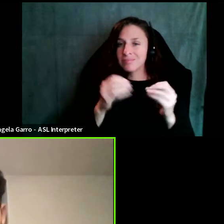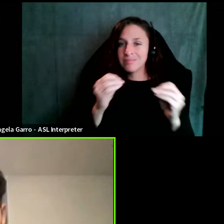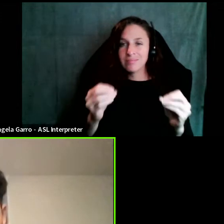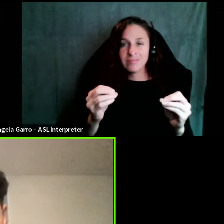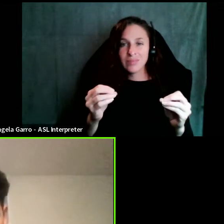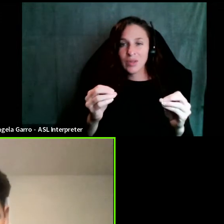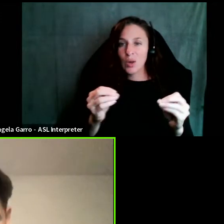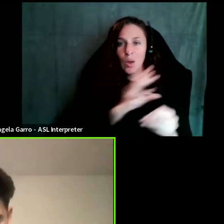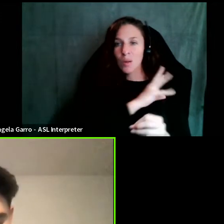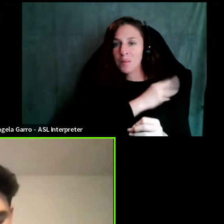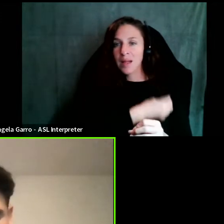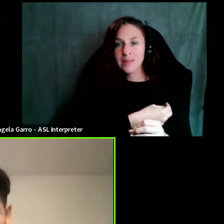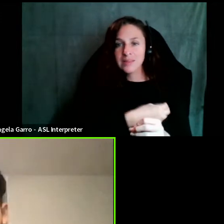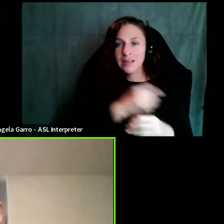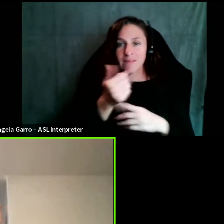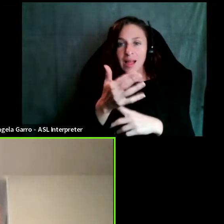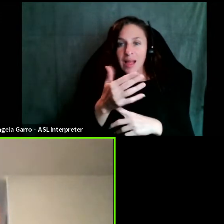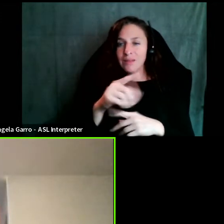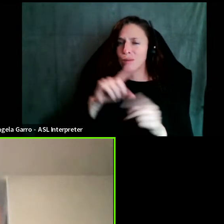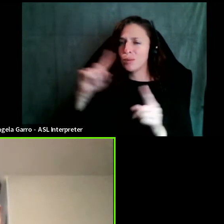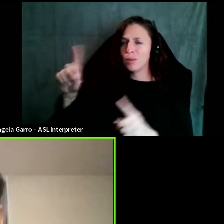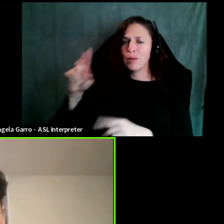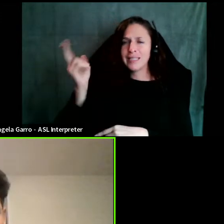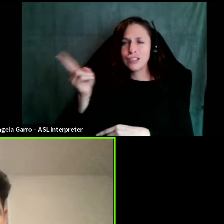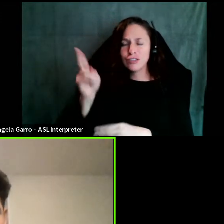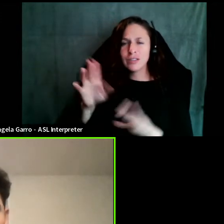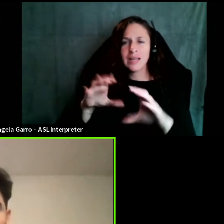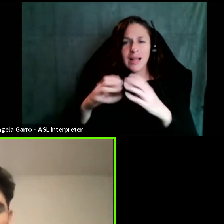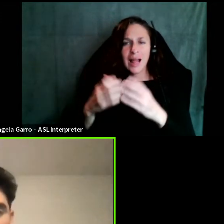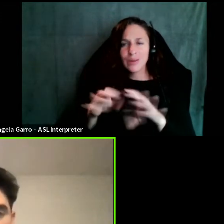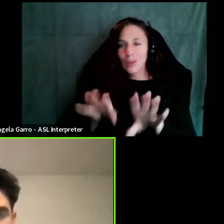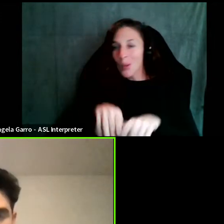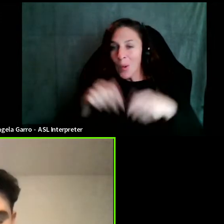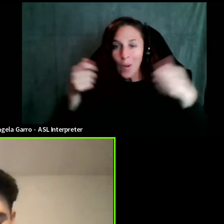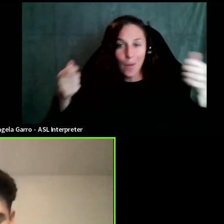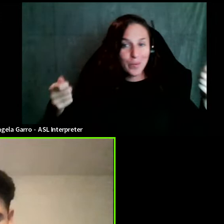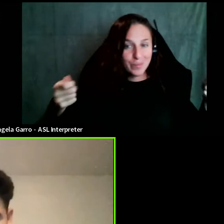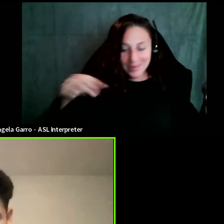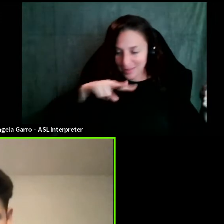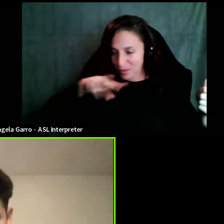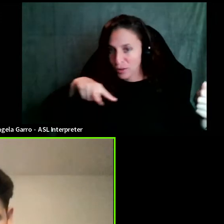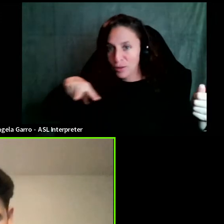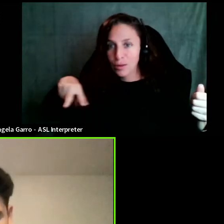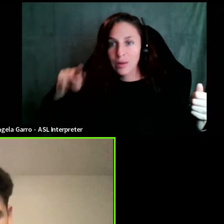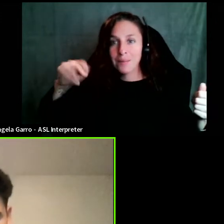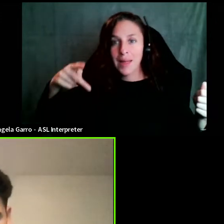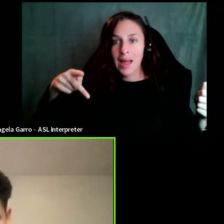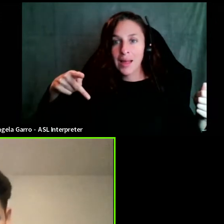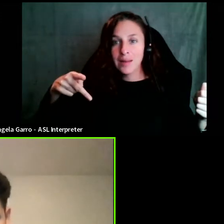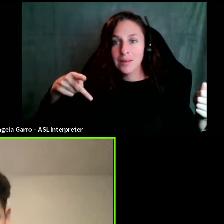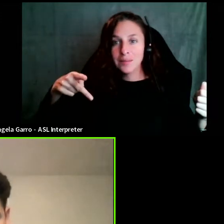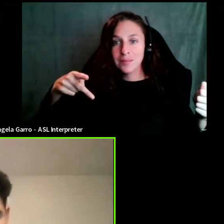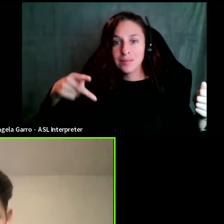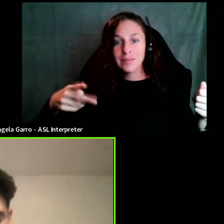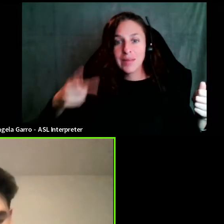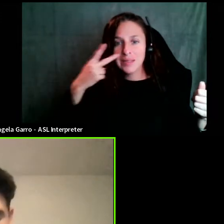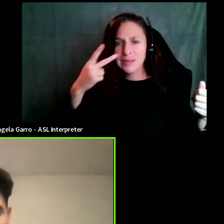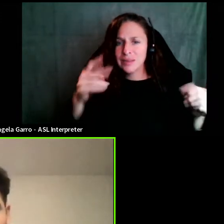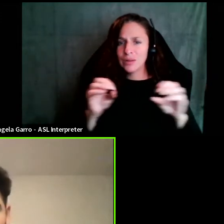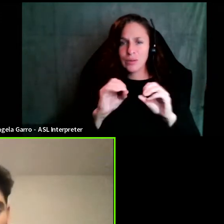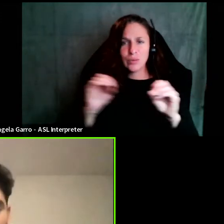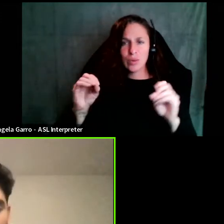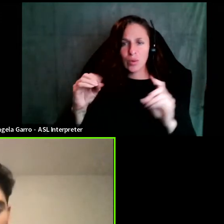flag. I would go to my history class and I would open up a book and I would take a look at the map. And I would see that there is no